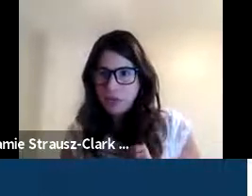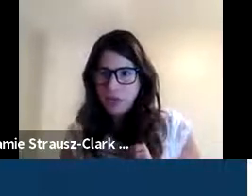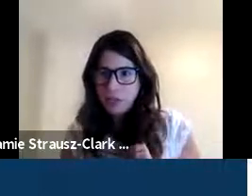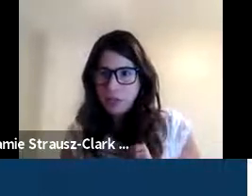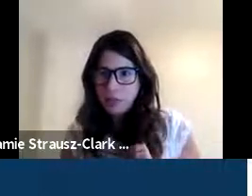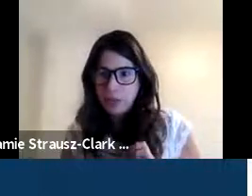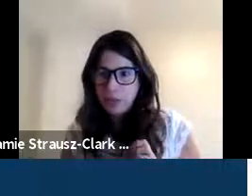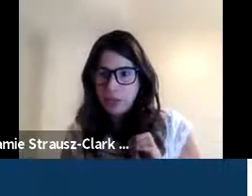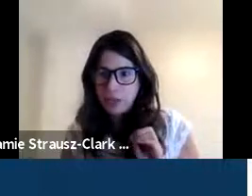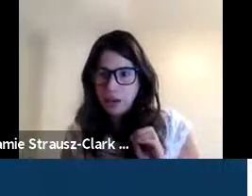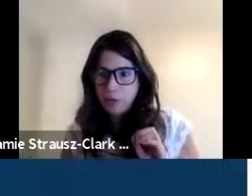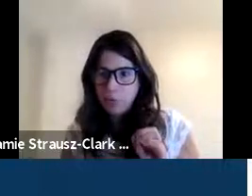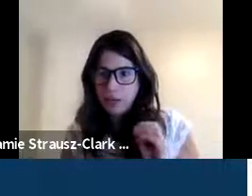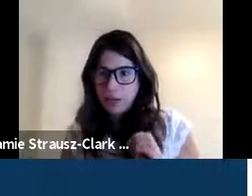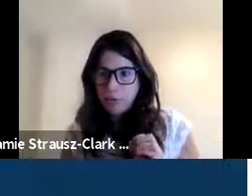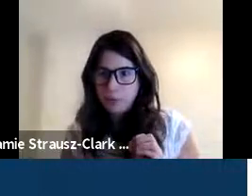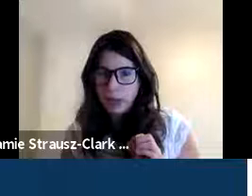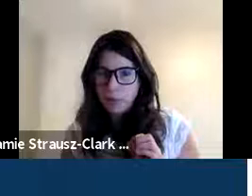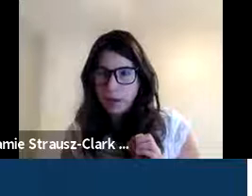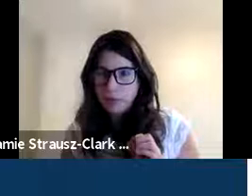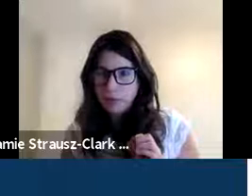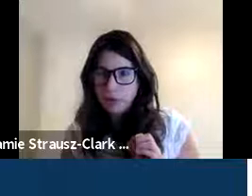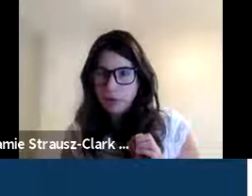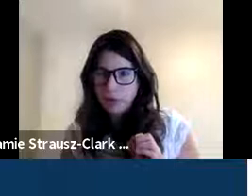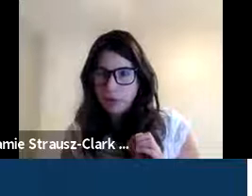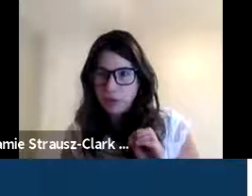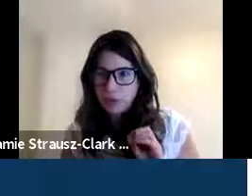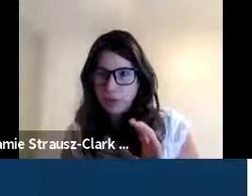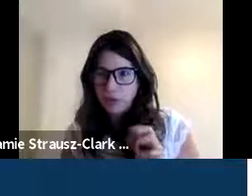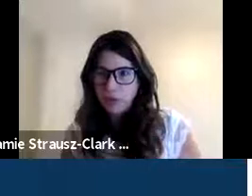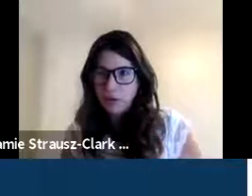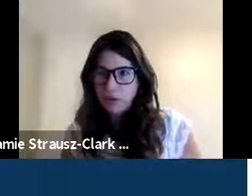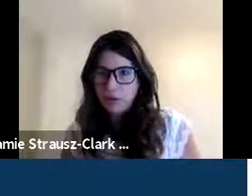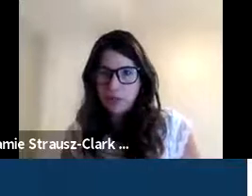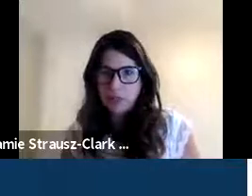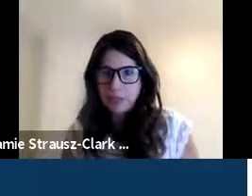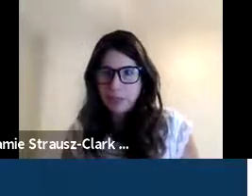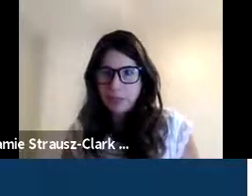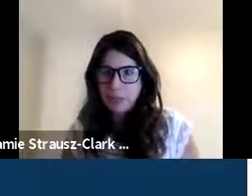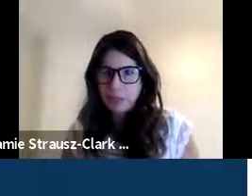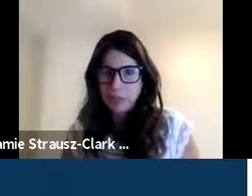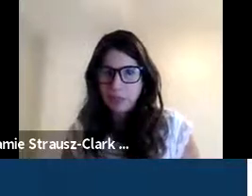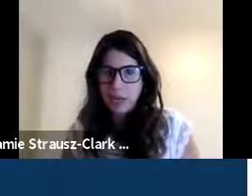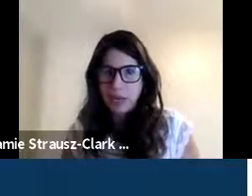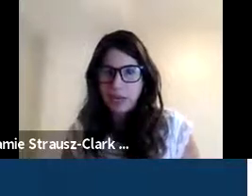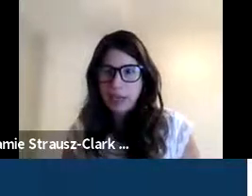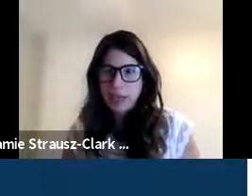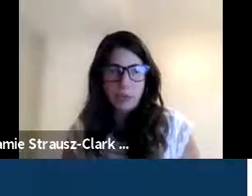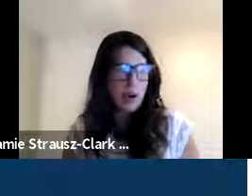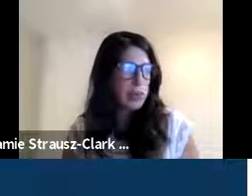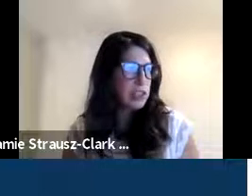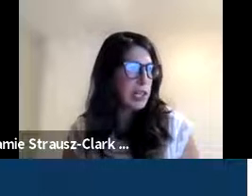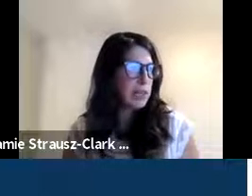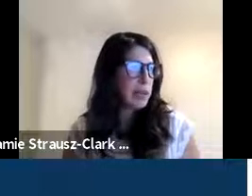your questions, CRIS committee members, and then I will pause. Mark and I will pause after each third theme, and I'll facilitate some Q&A.